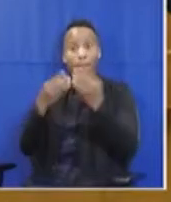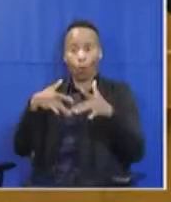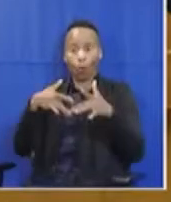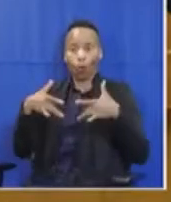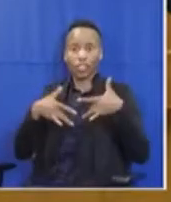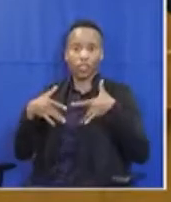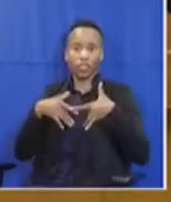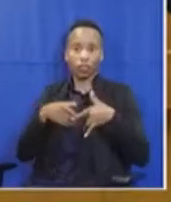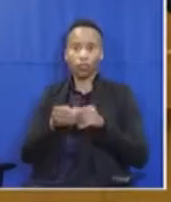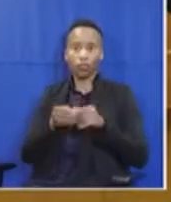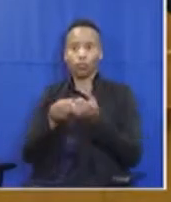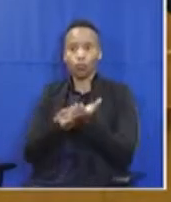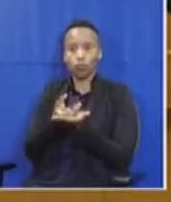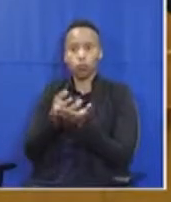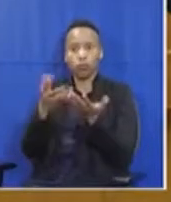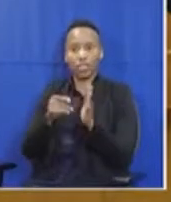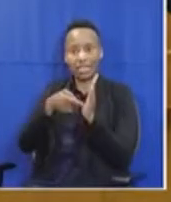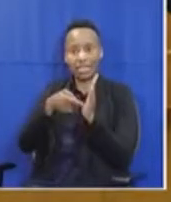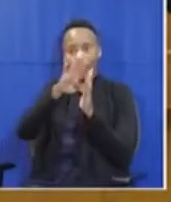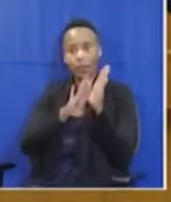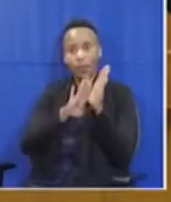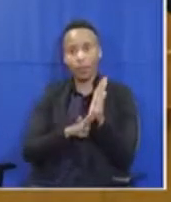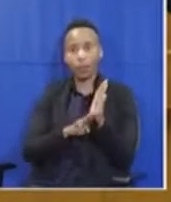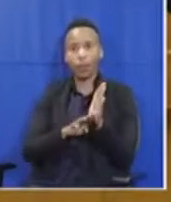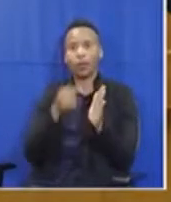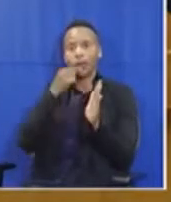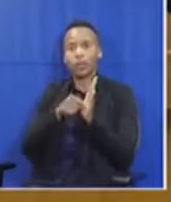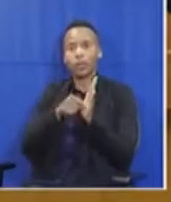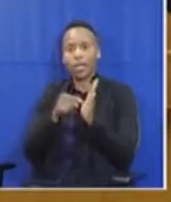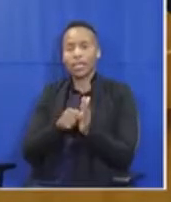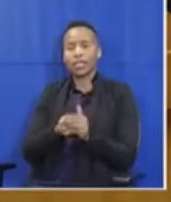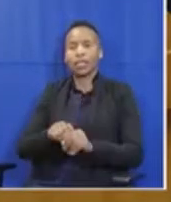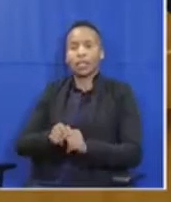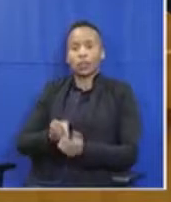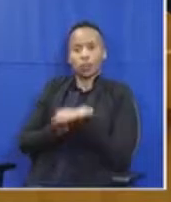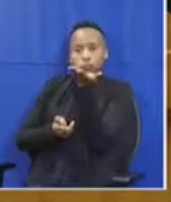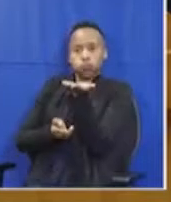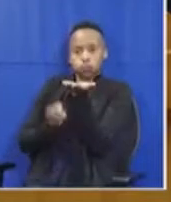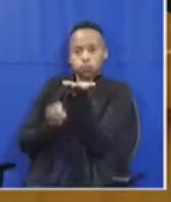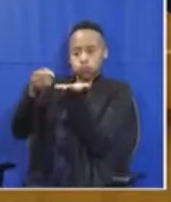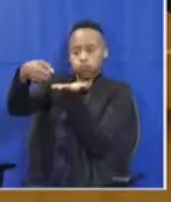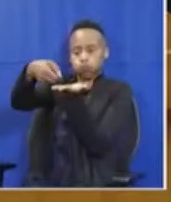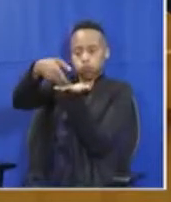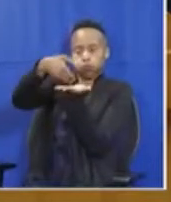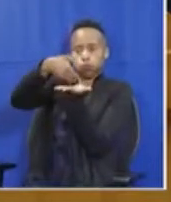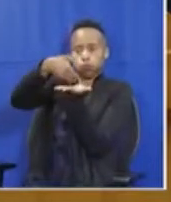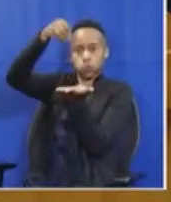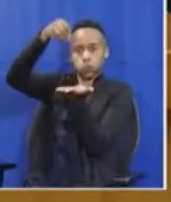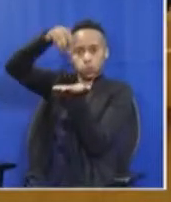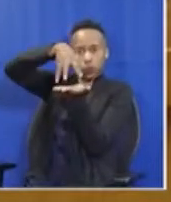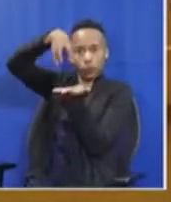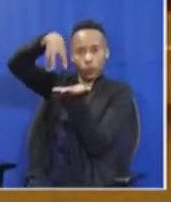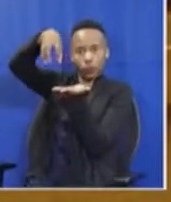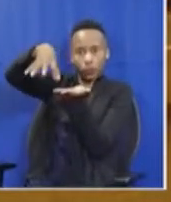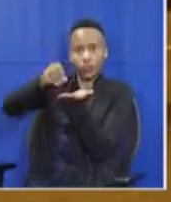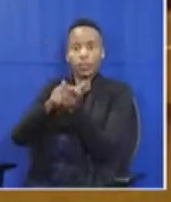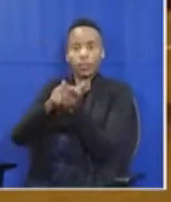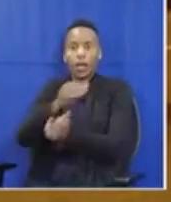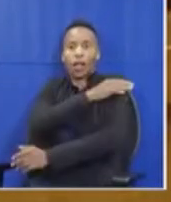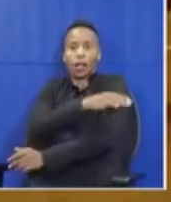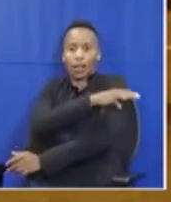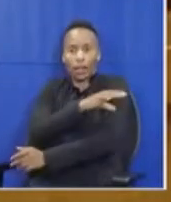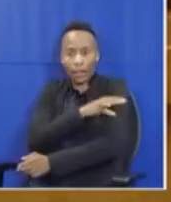in opposing the bill is the cost of ultrasound machines. Now, the ACDP is of the opinion that the fact that not all clinics, including